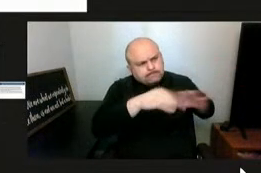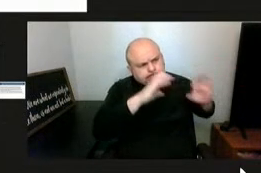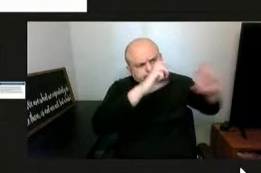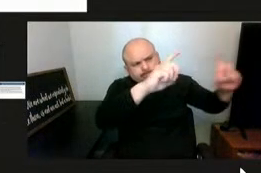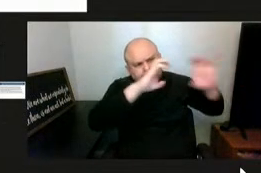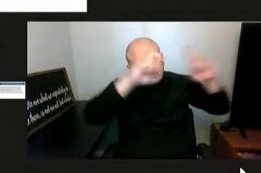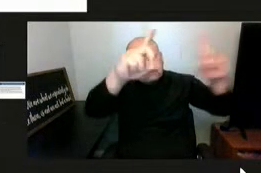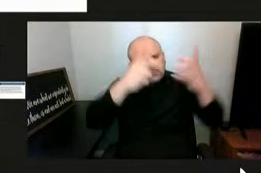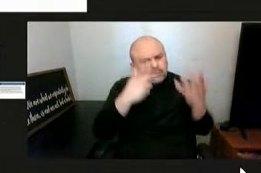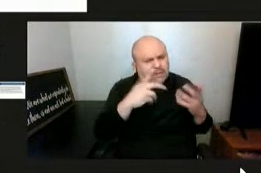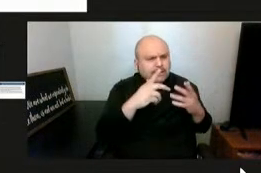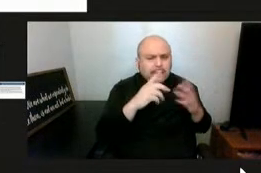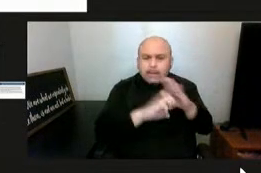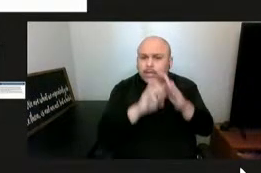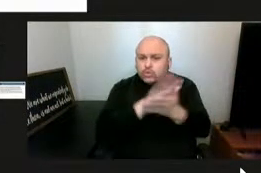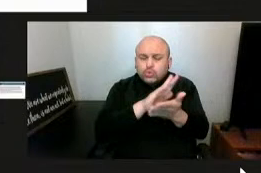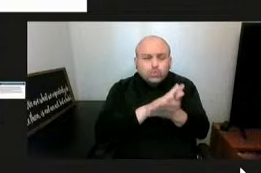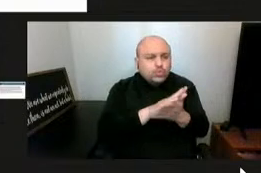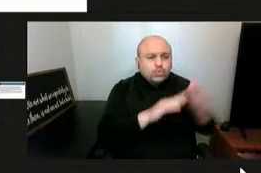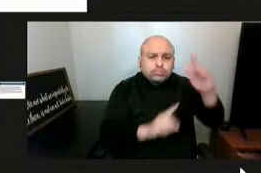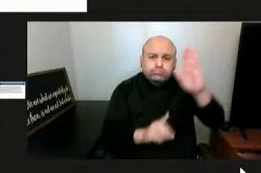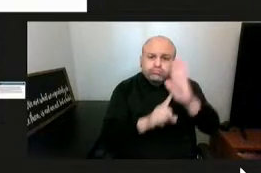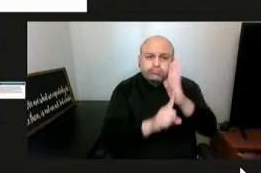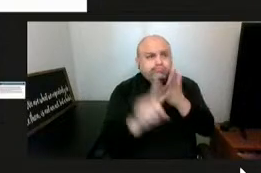or colleges and universities.